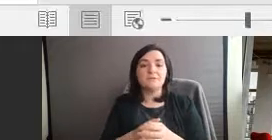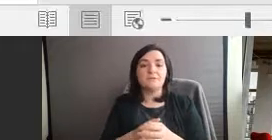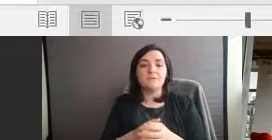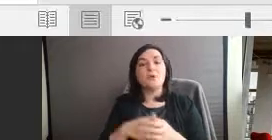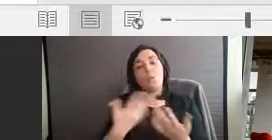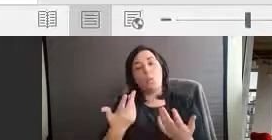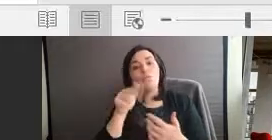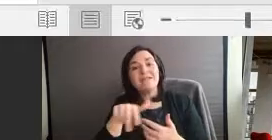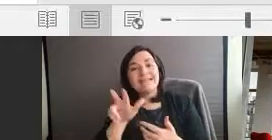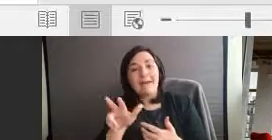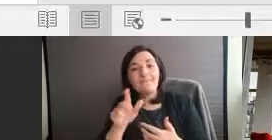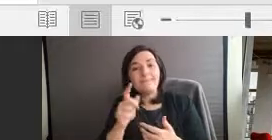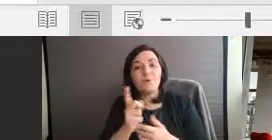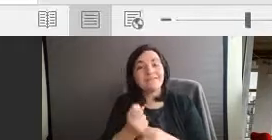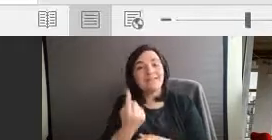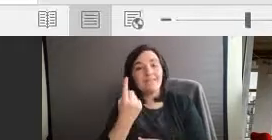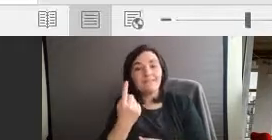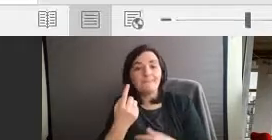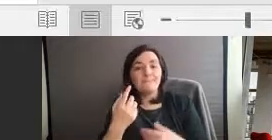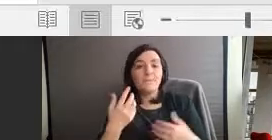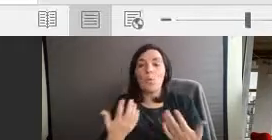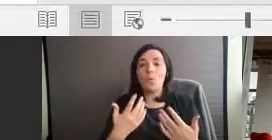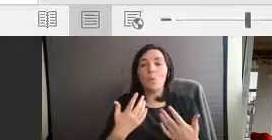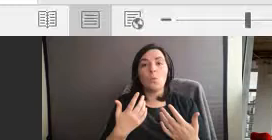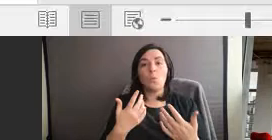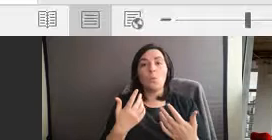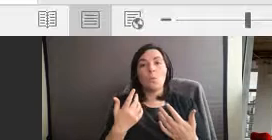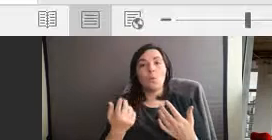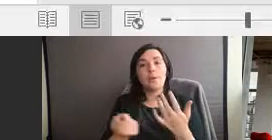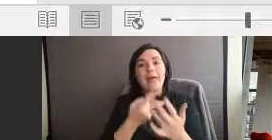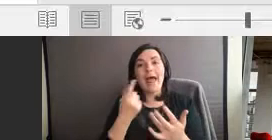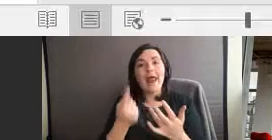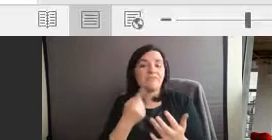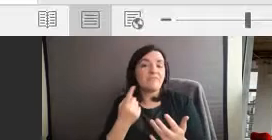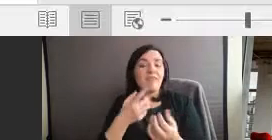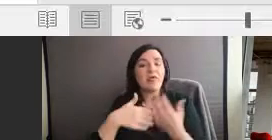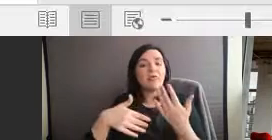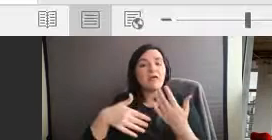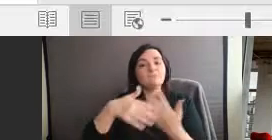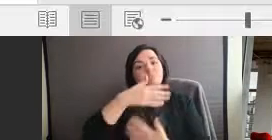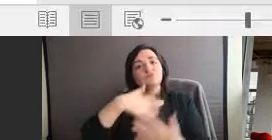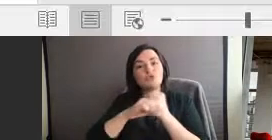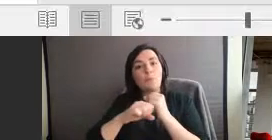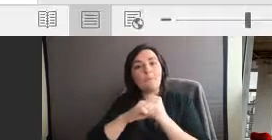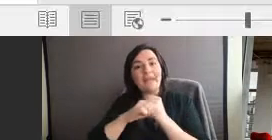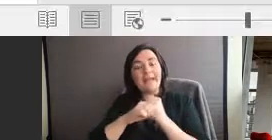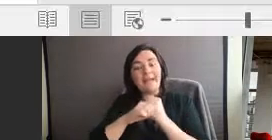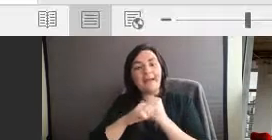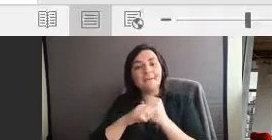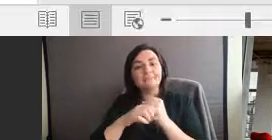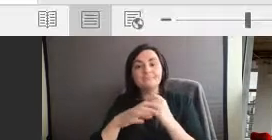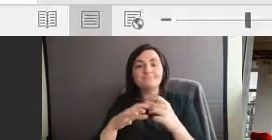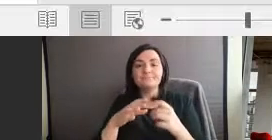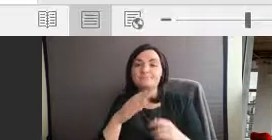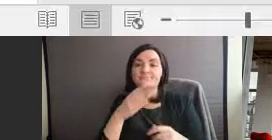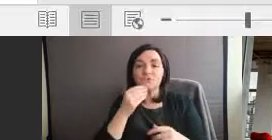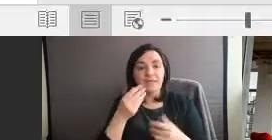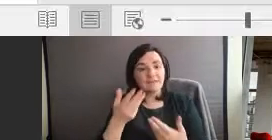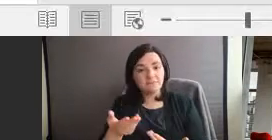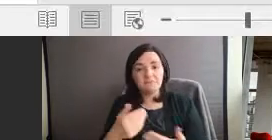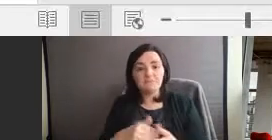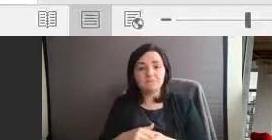WhatsApp or another social media platform to carry out interviews with somebody.